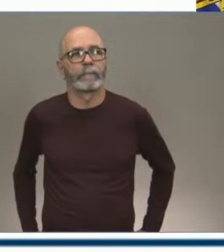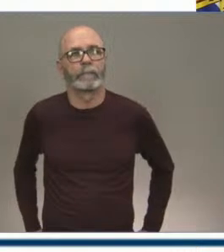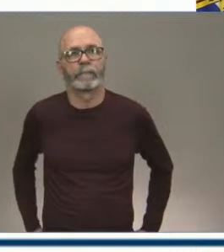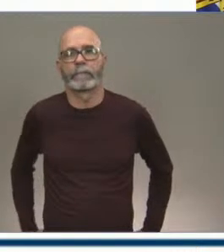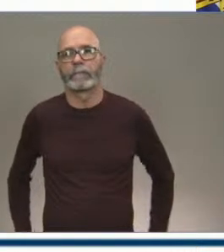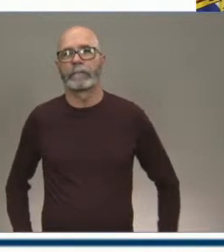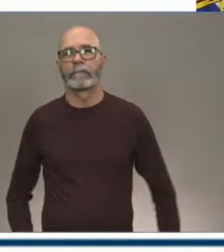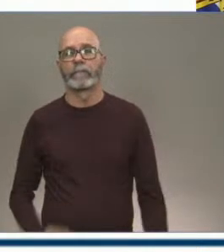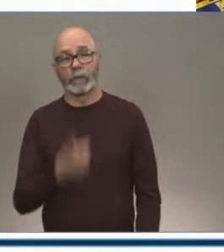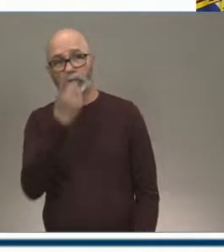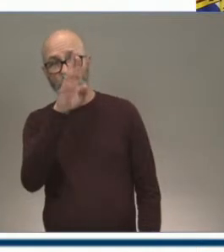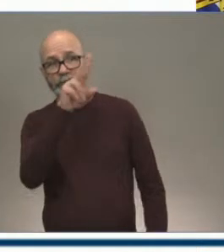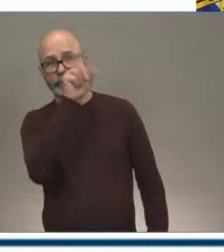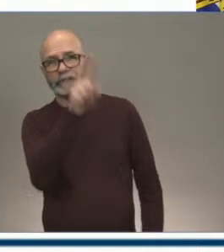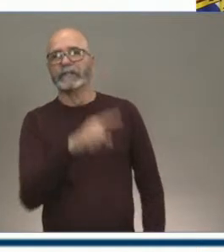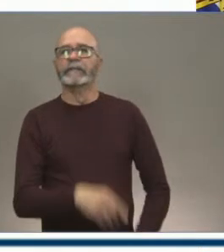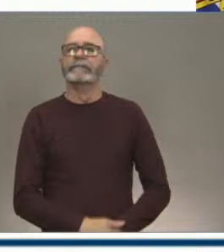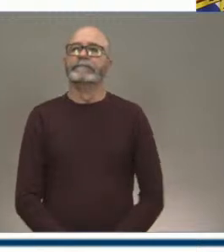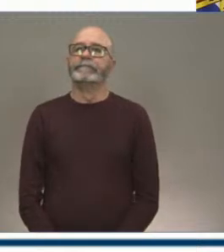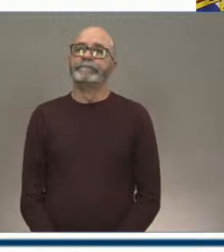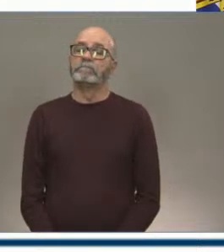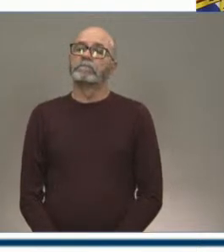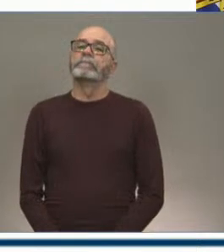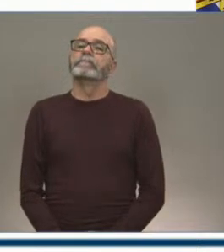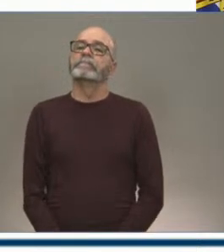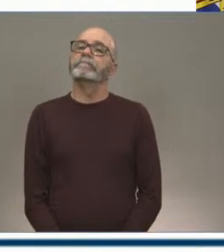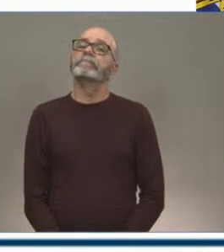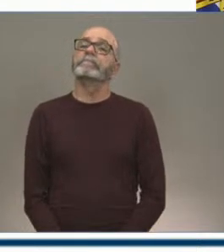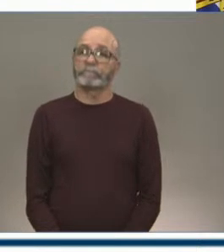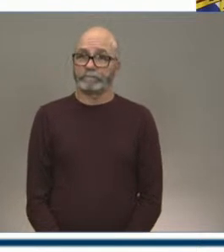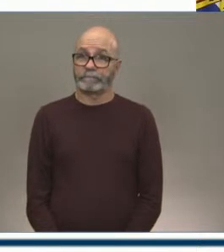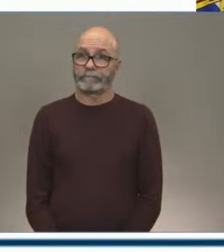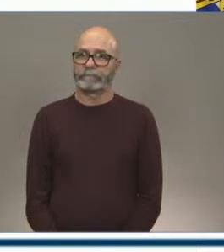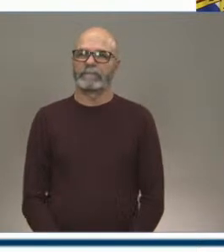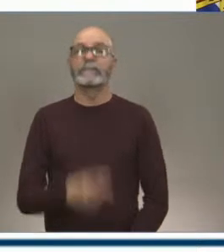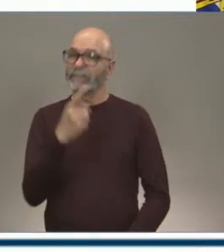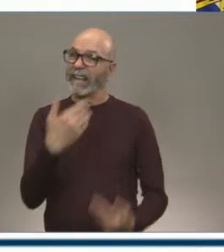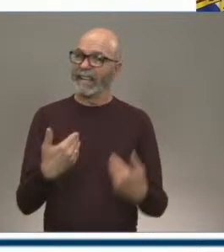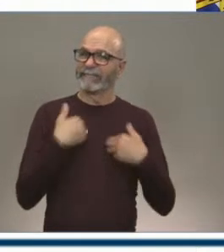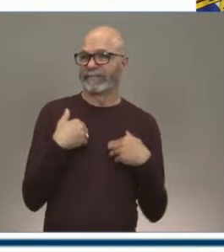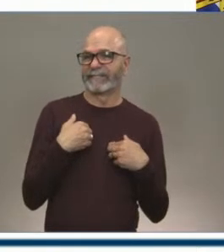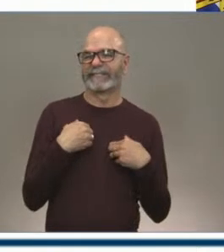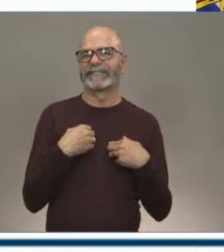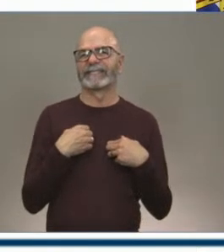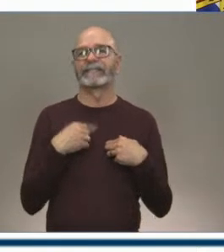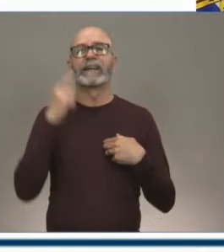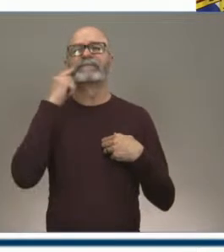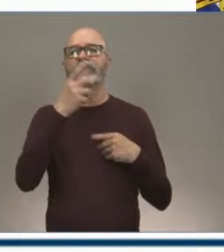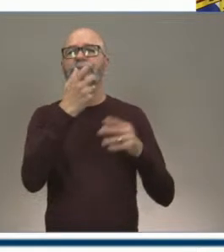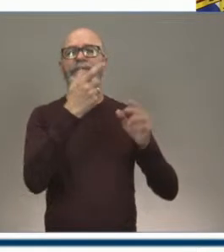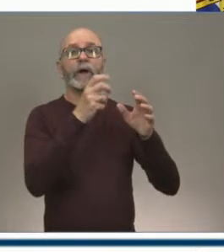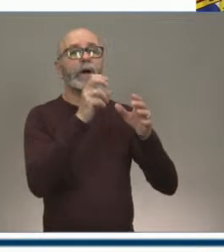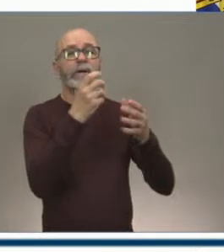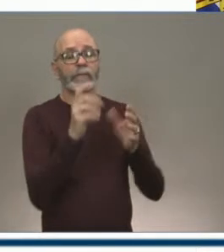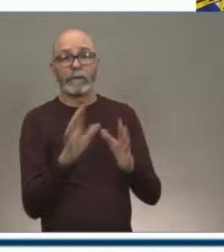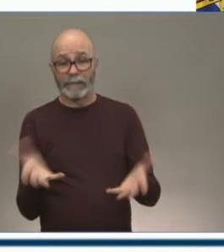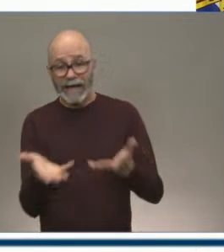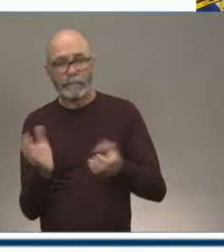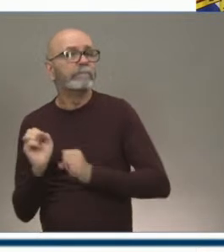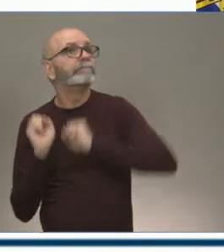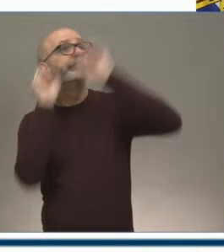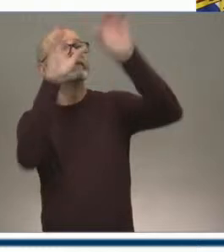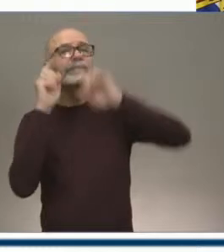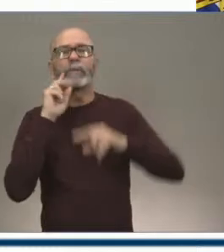shipments, we've kind of had a mixed bag in terms of the reallocations to the northern regions and delays in production.